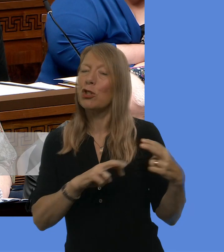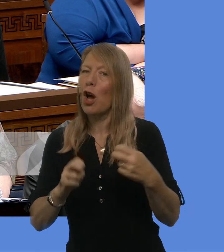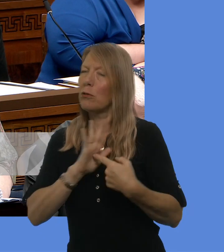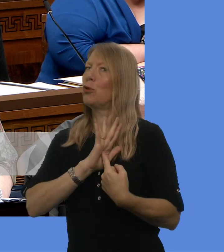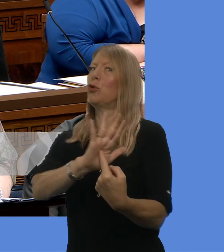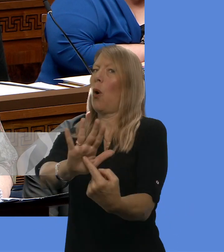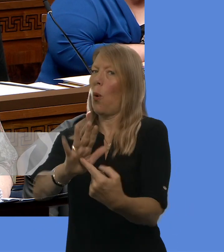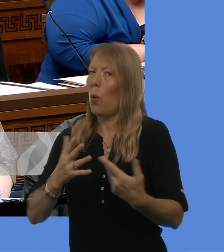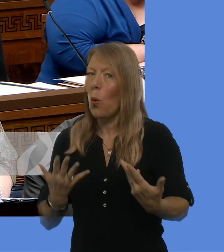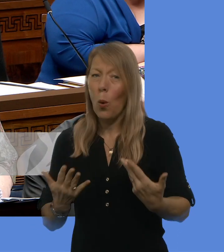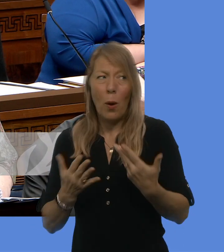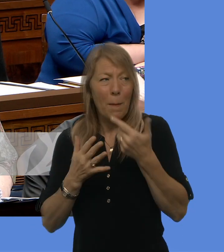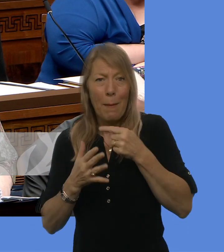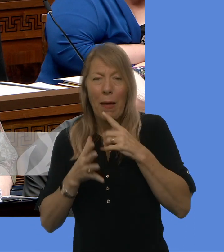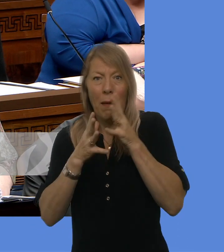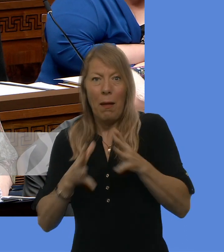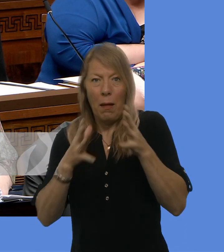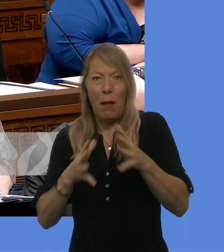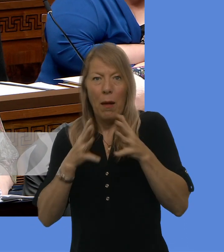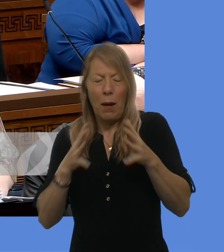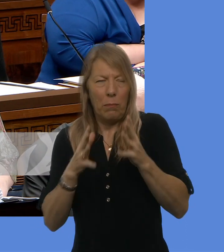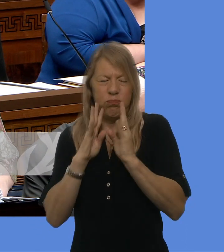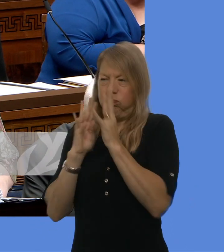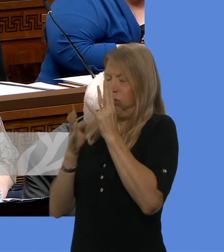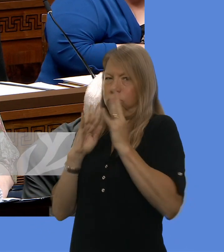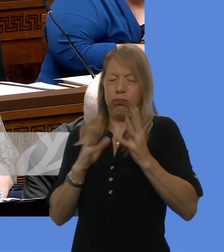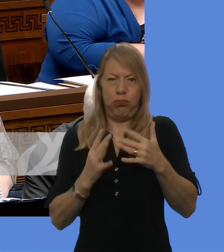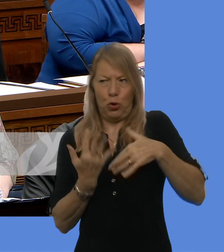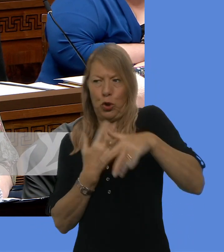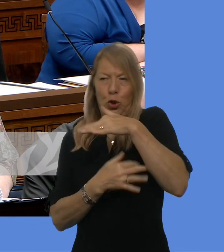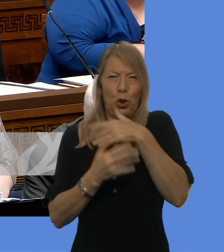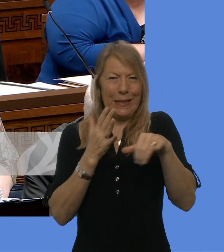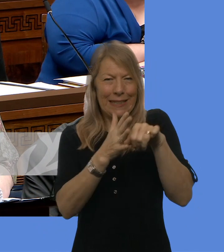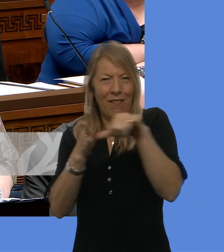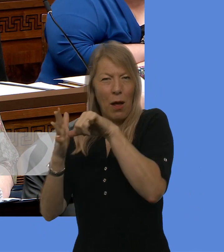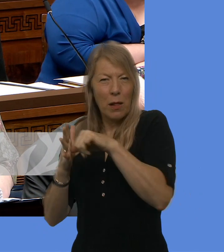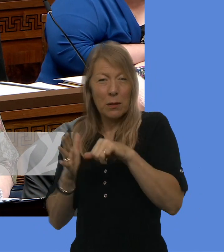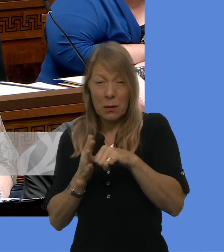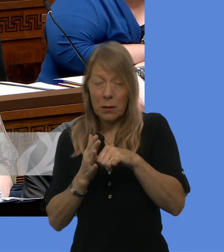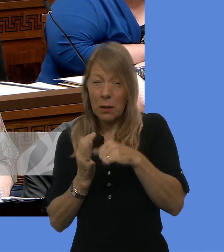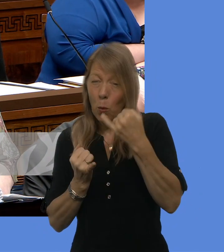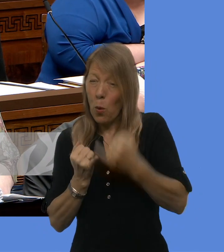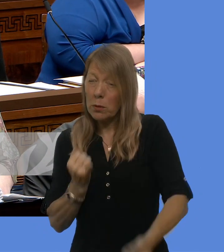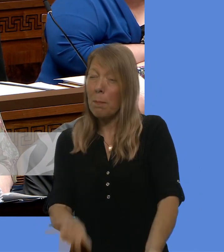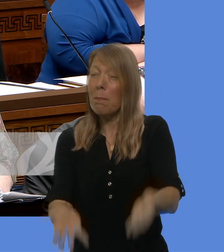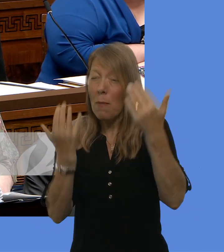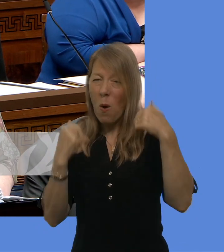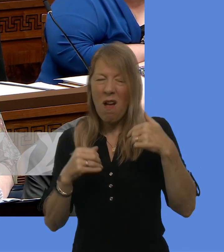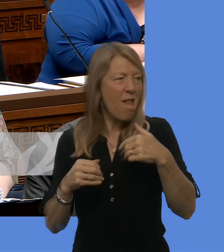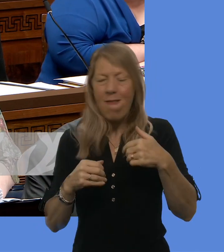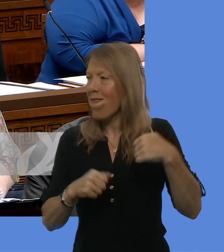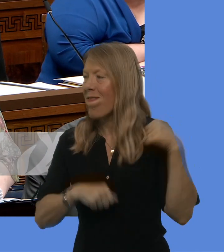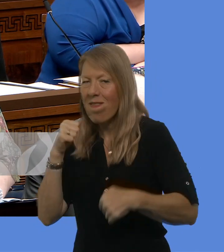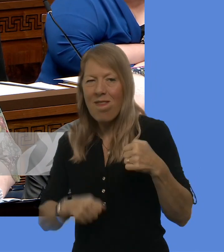prisoners in terms of encouraging positive behaviour becomes more challenging, for example, leading to increases in assaults and incidents. When we're dealing with a more